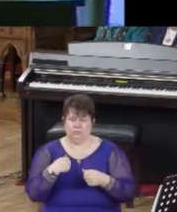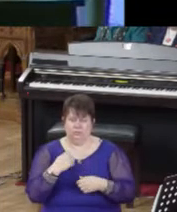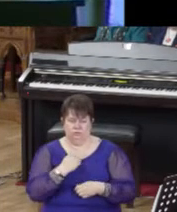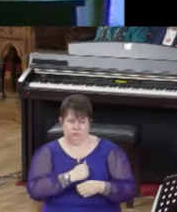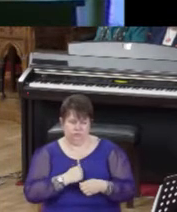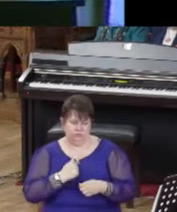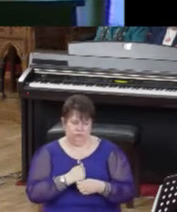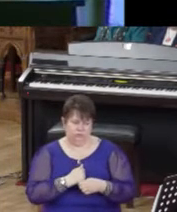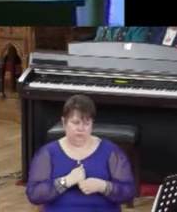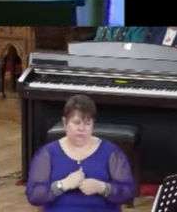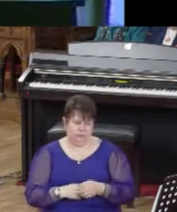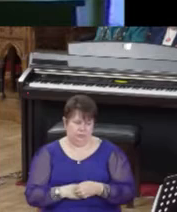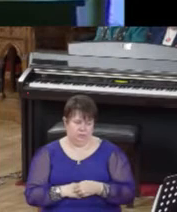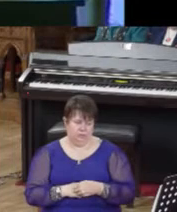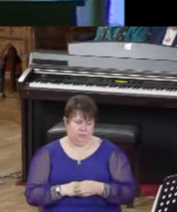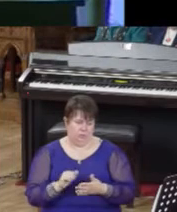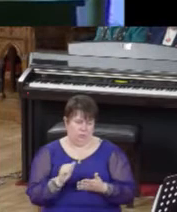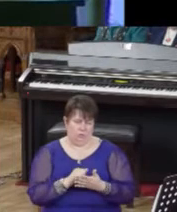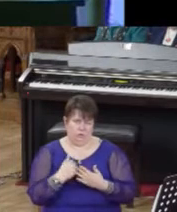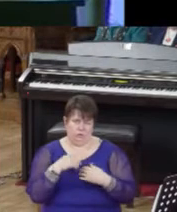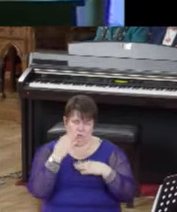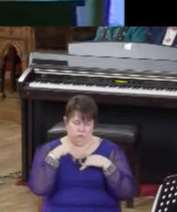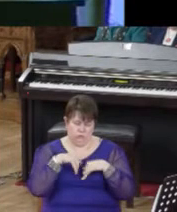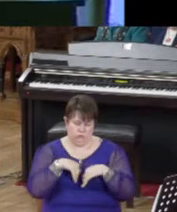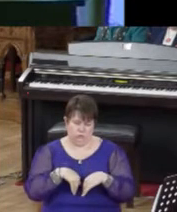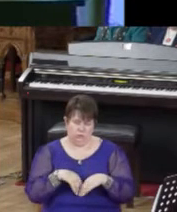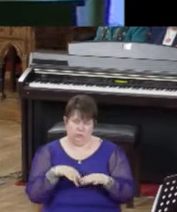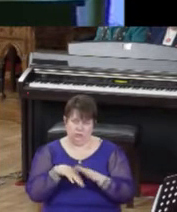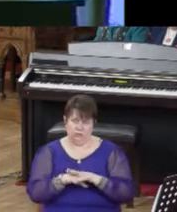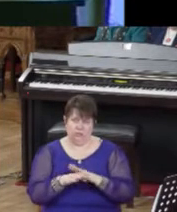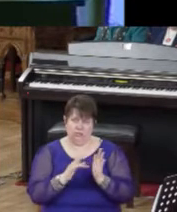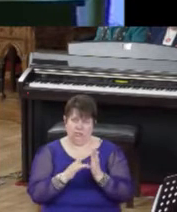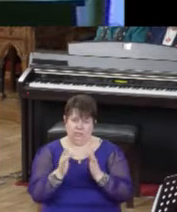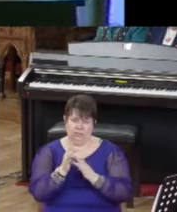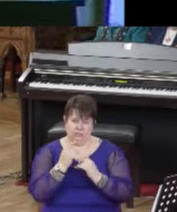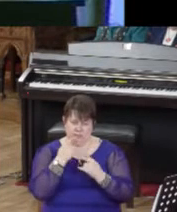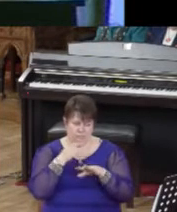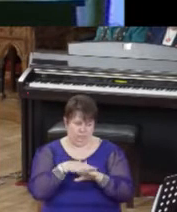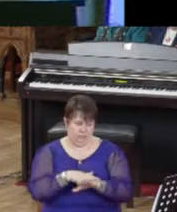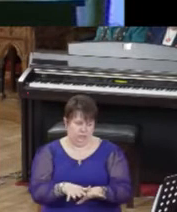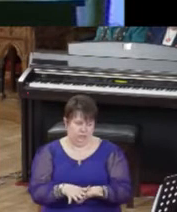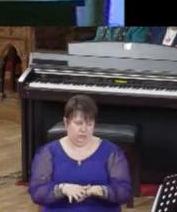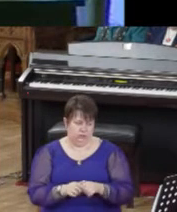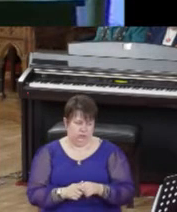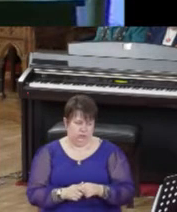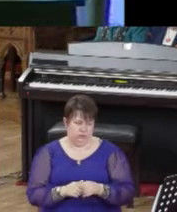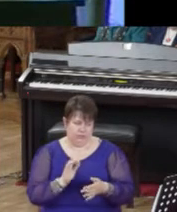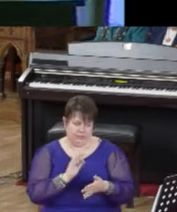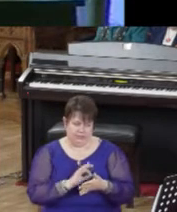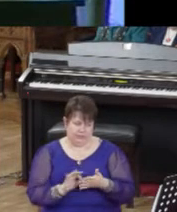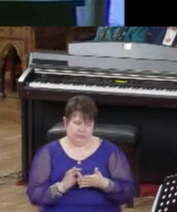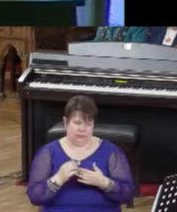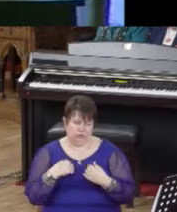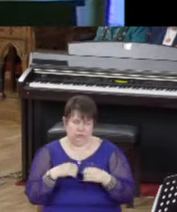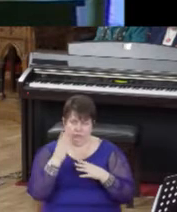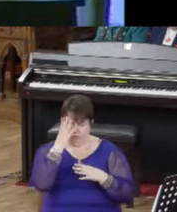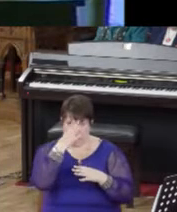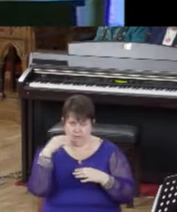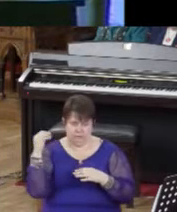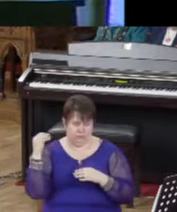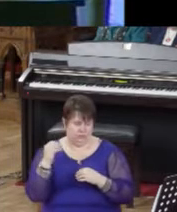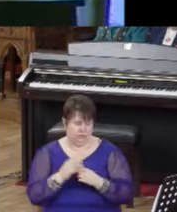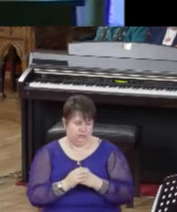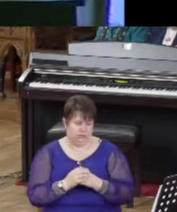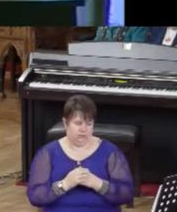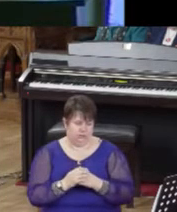prayers. Wash our souls in Christ's blood and cleanse our spirits